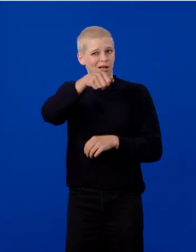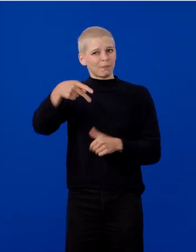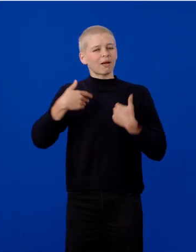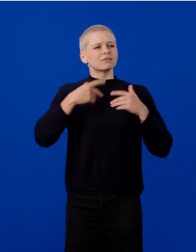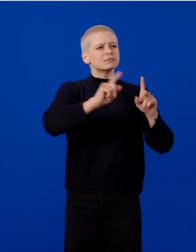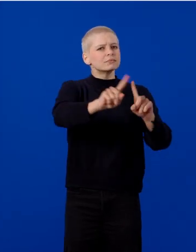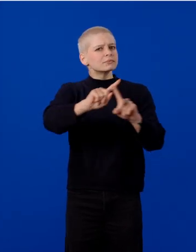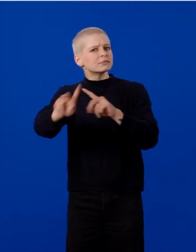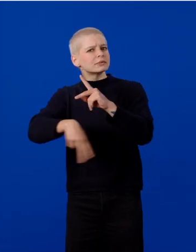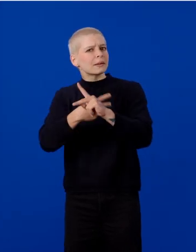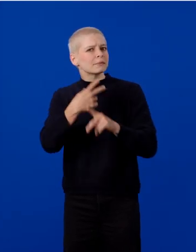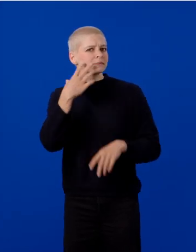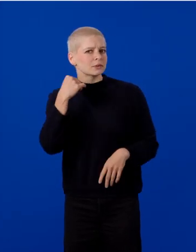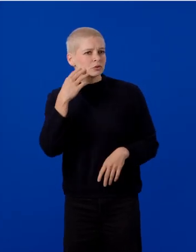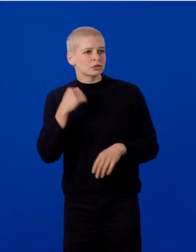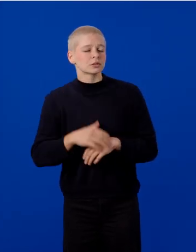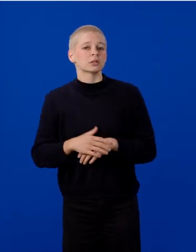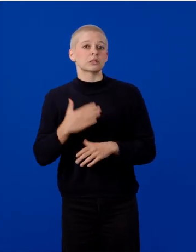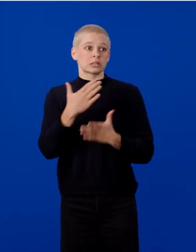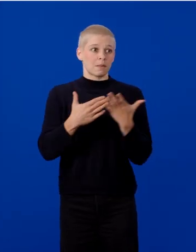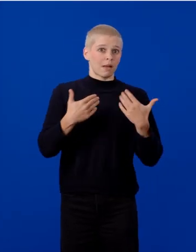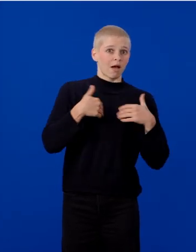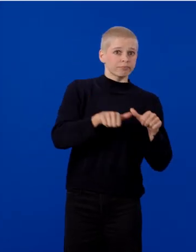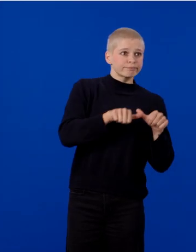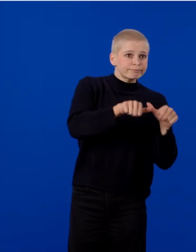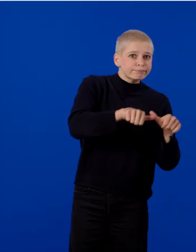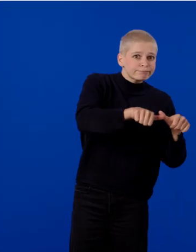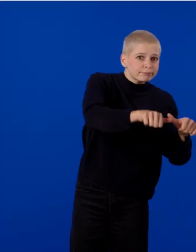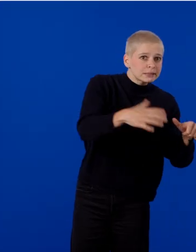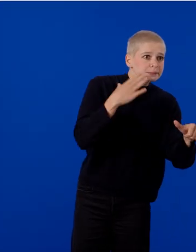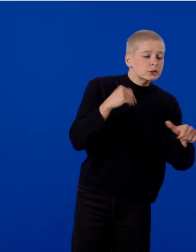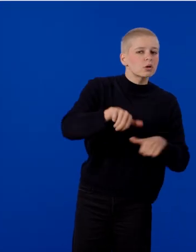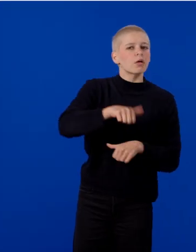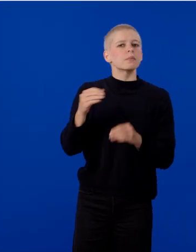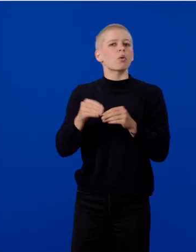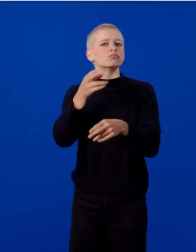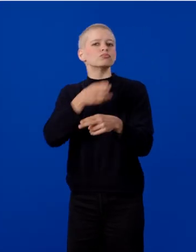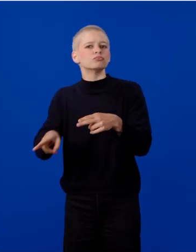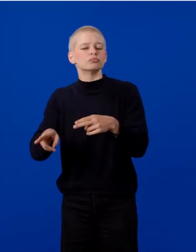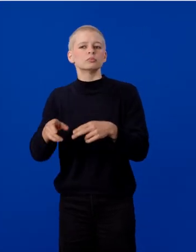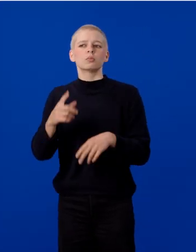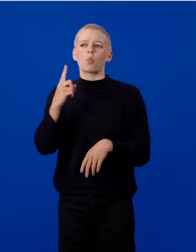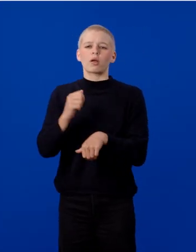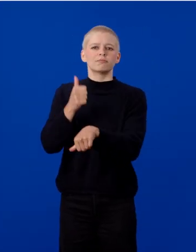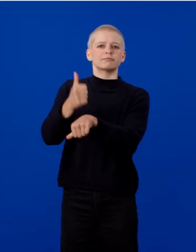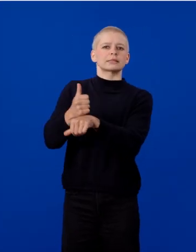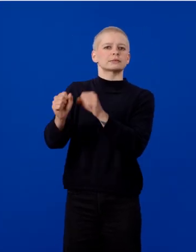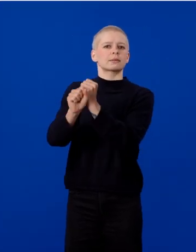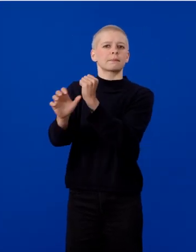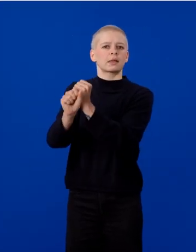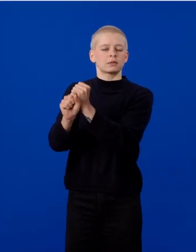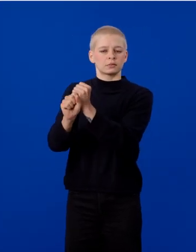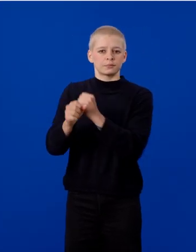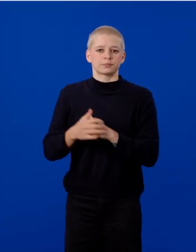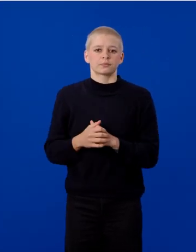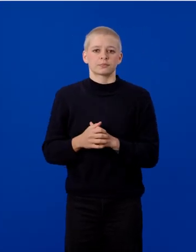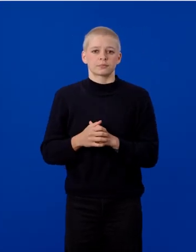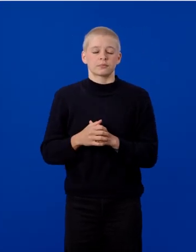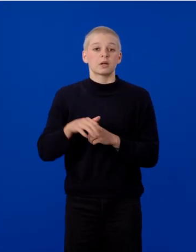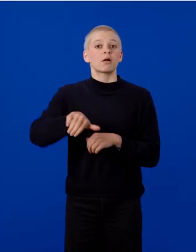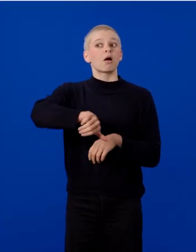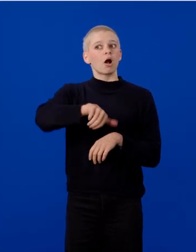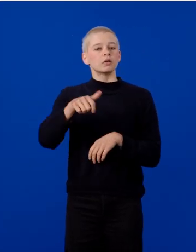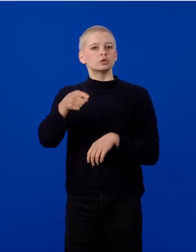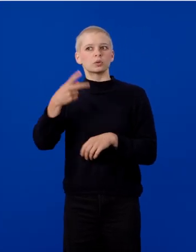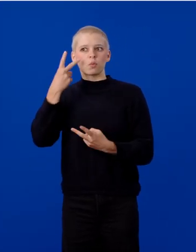of experiences, some with longer durations than others, and some with fixed campaigns, while others are designed to be